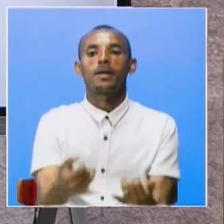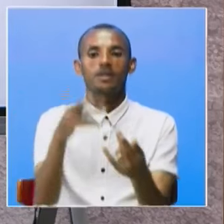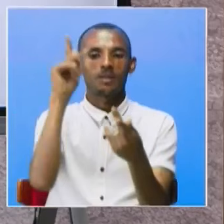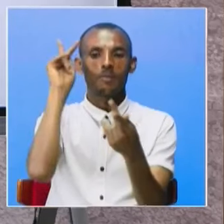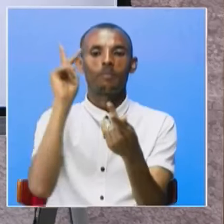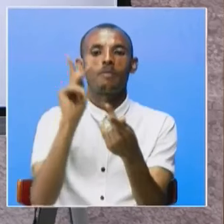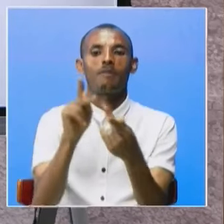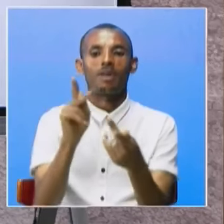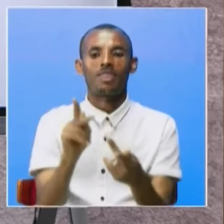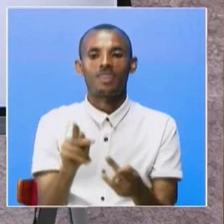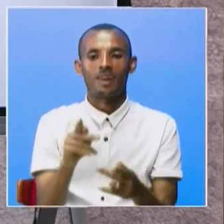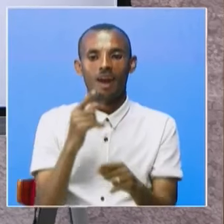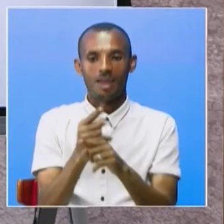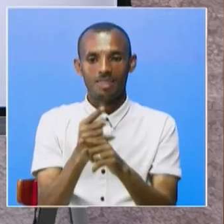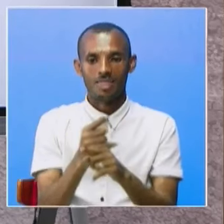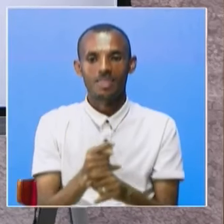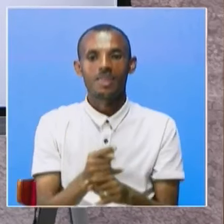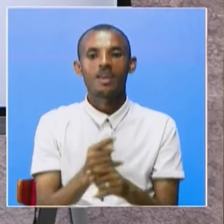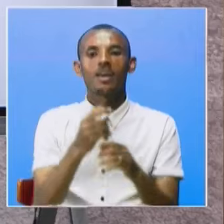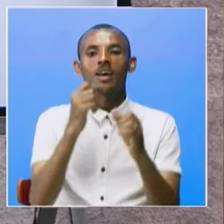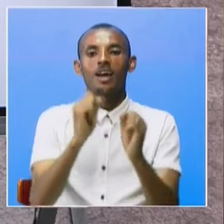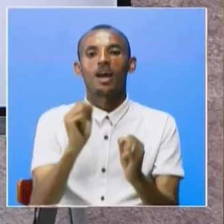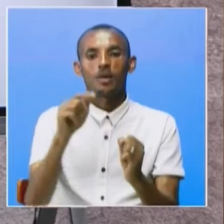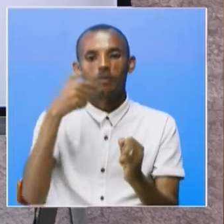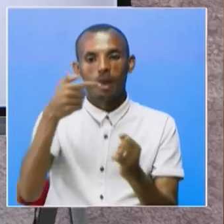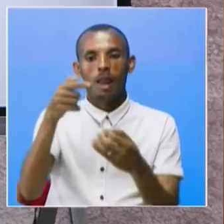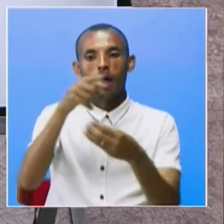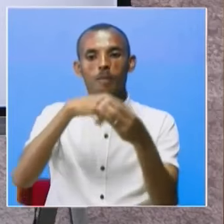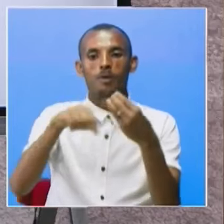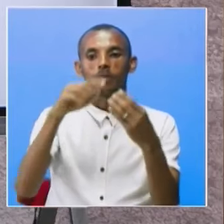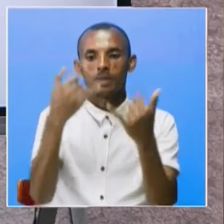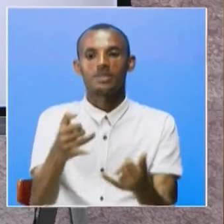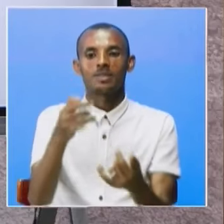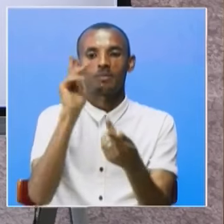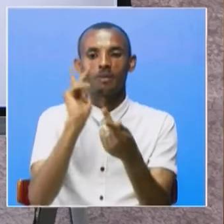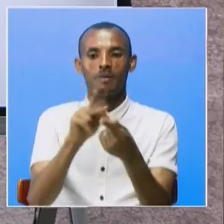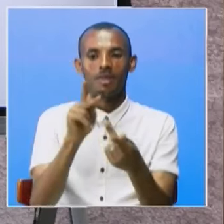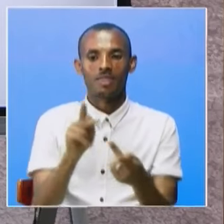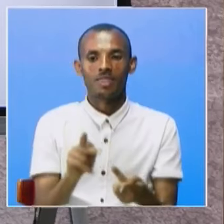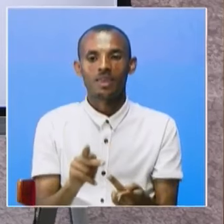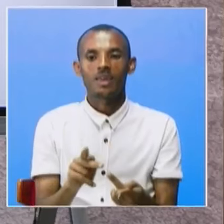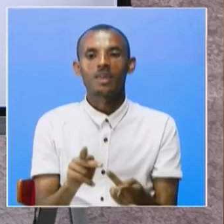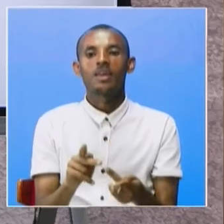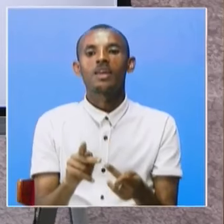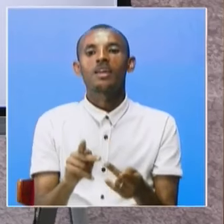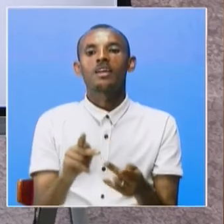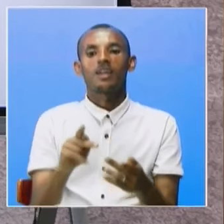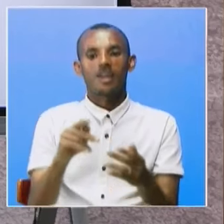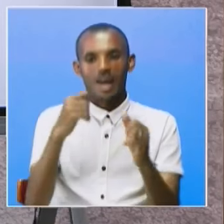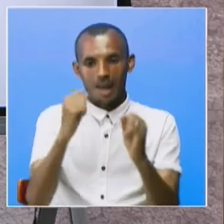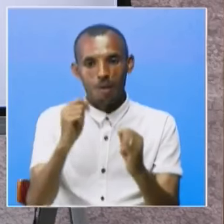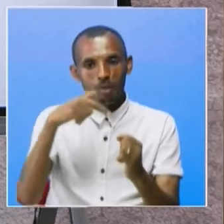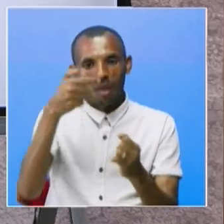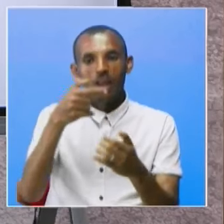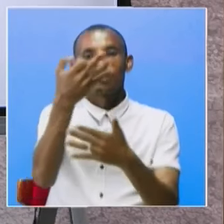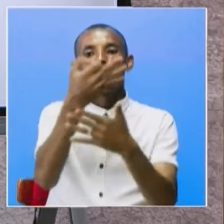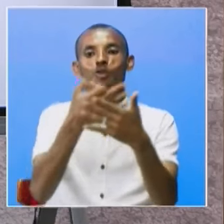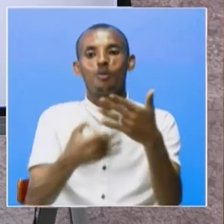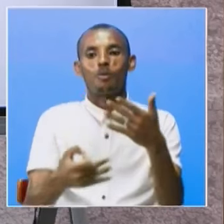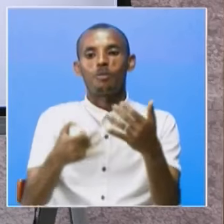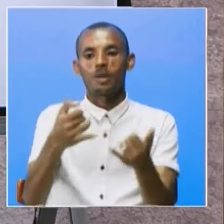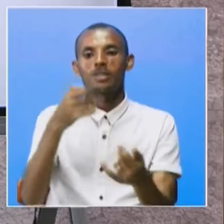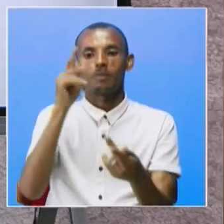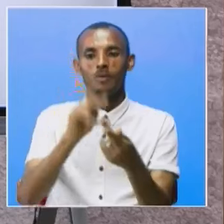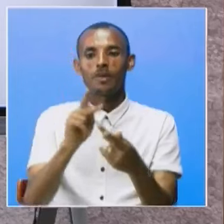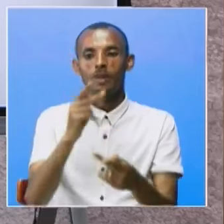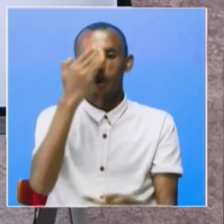right? Can you tell about the present perfect? Can you tell us the form of the present perfect, or why